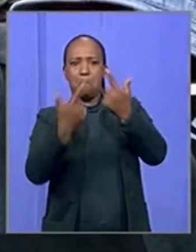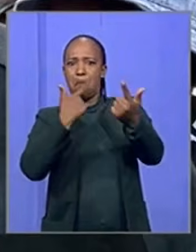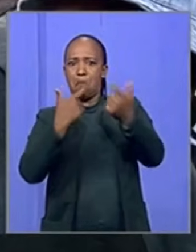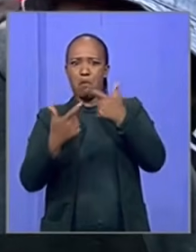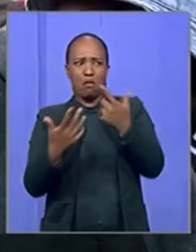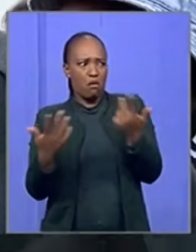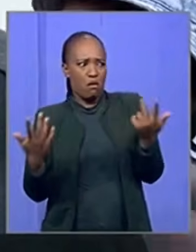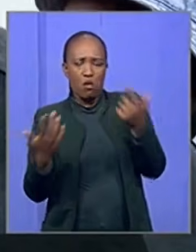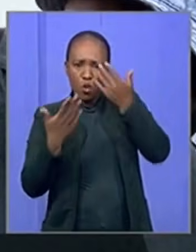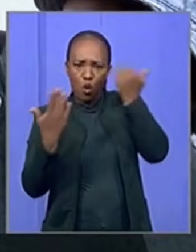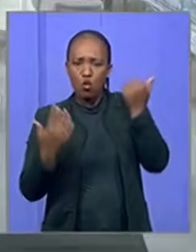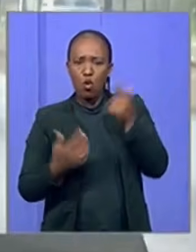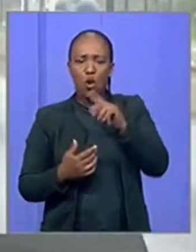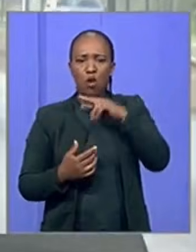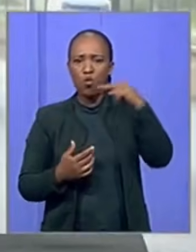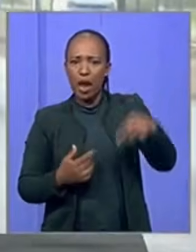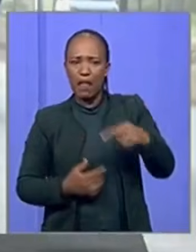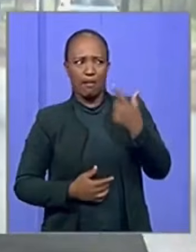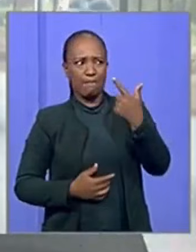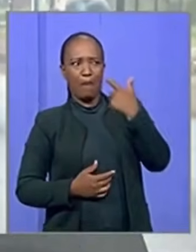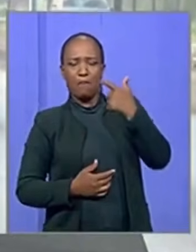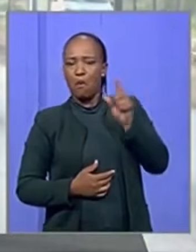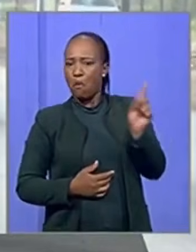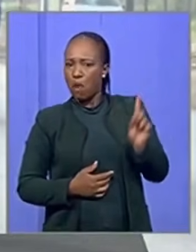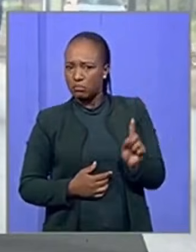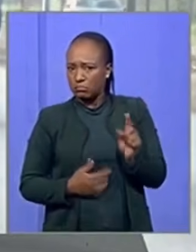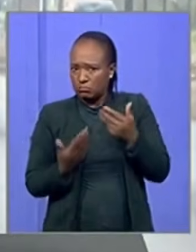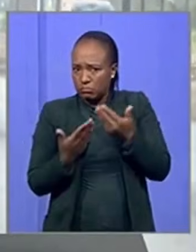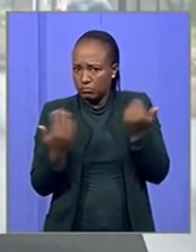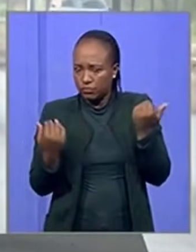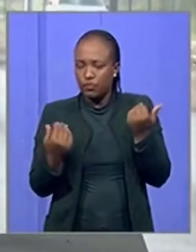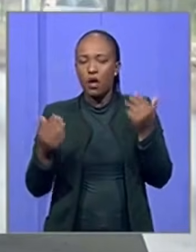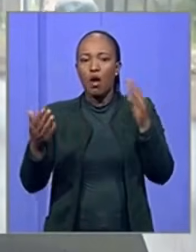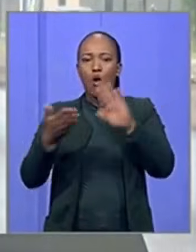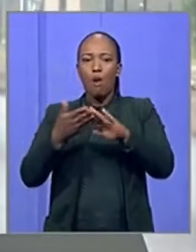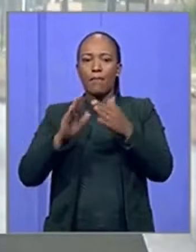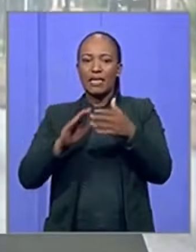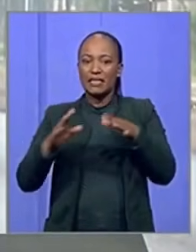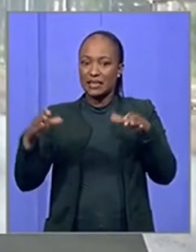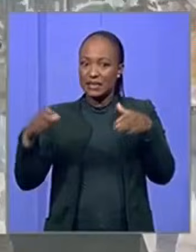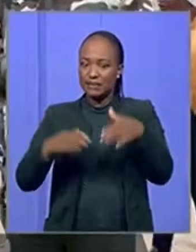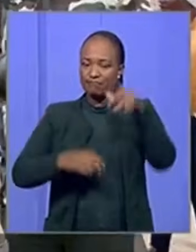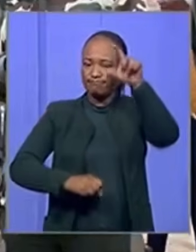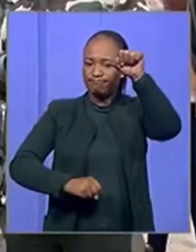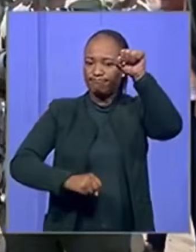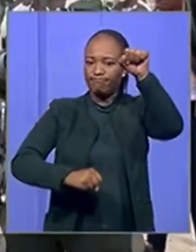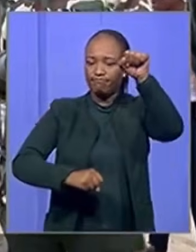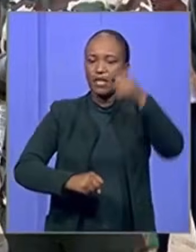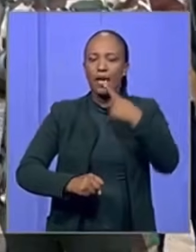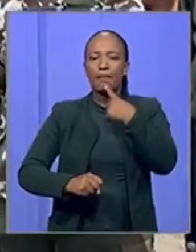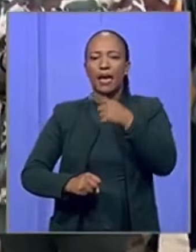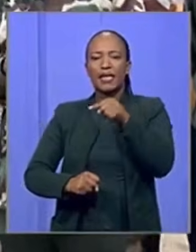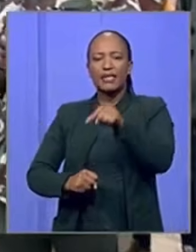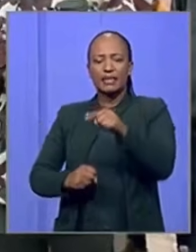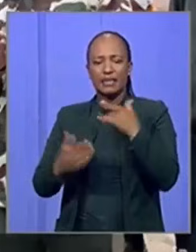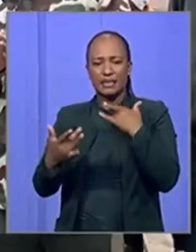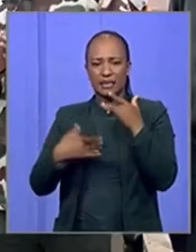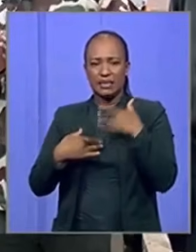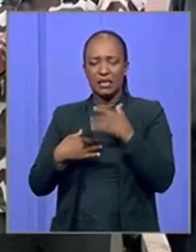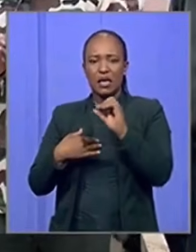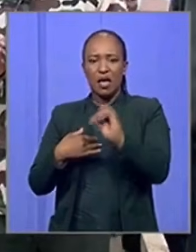live ammunition or rubber bullets. Baagi ba ba ikamanyang le mogwanto ono ba re ba tshwenyegile thata ka seemo